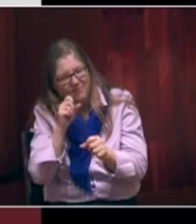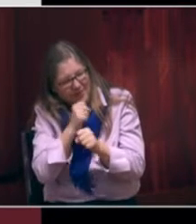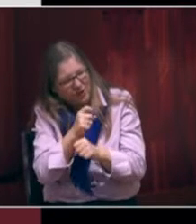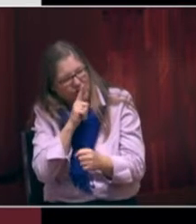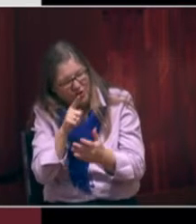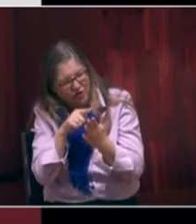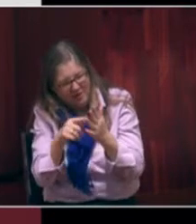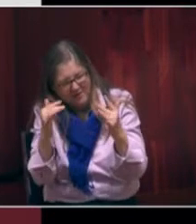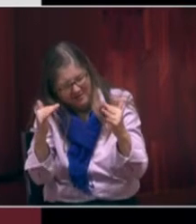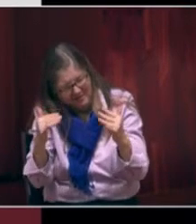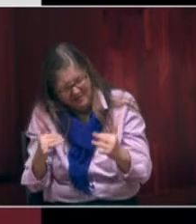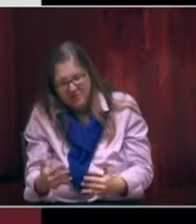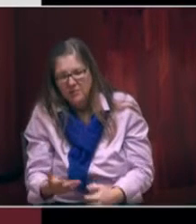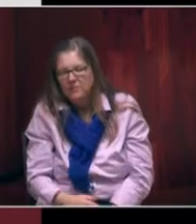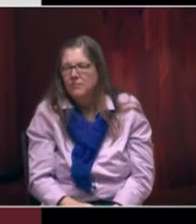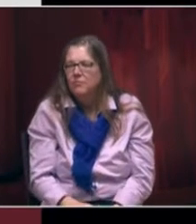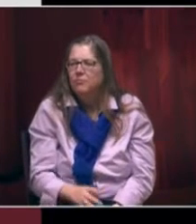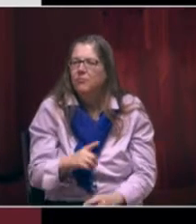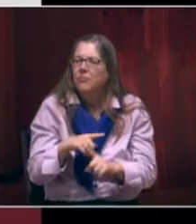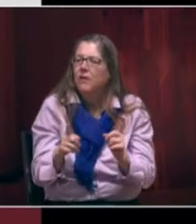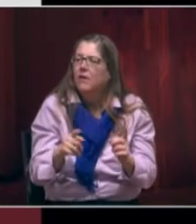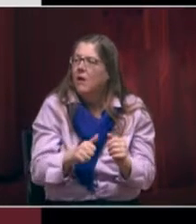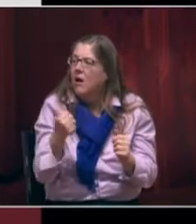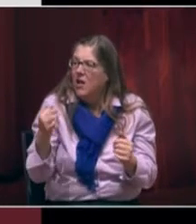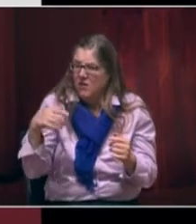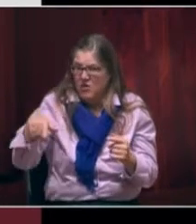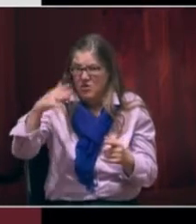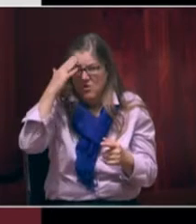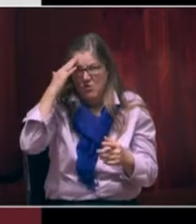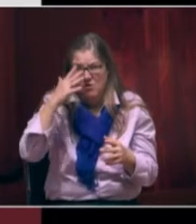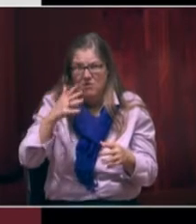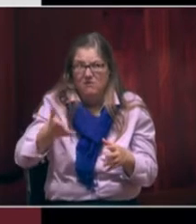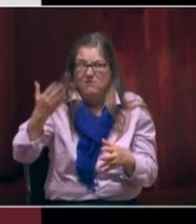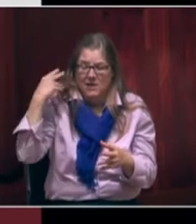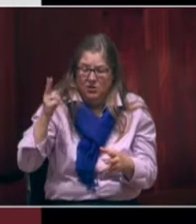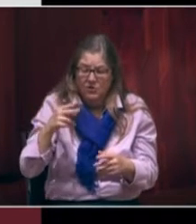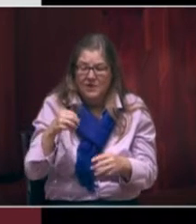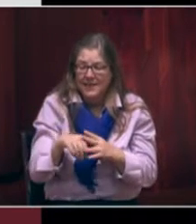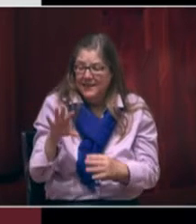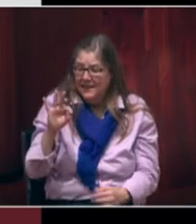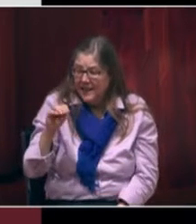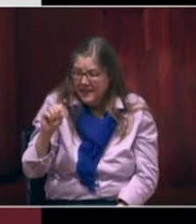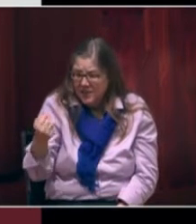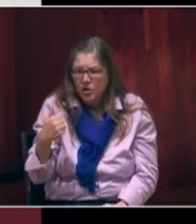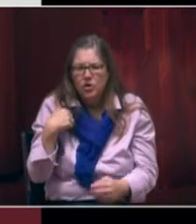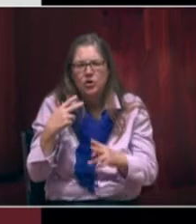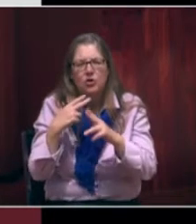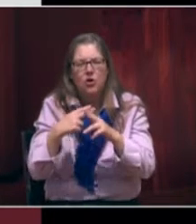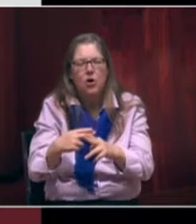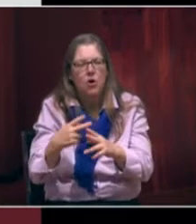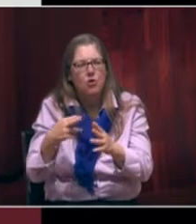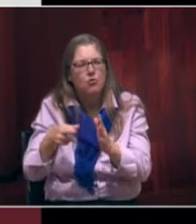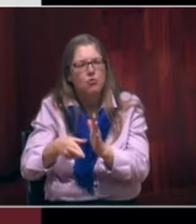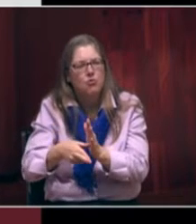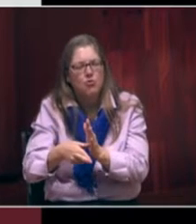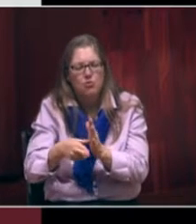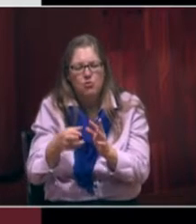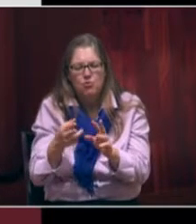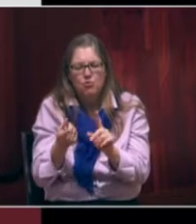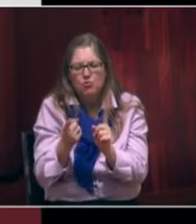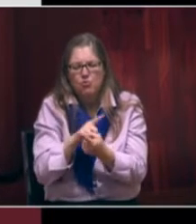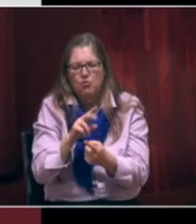also a hangover. Those who know our longer history, up through the 90s, we used to have a something called a reversal of presumption